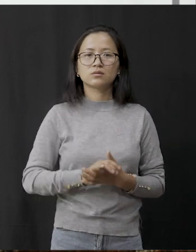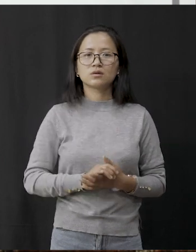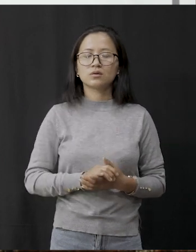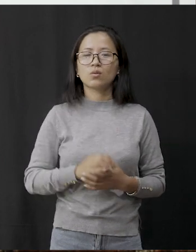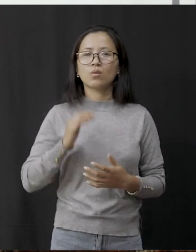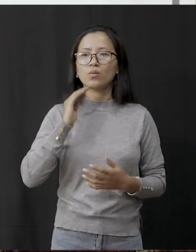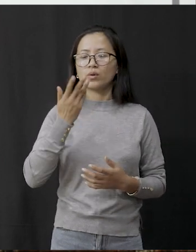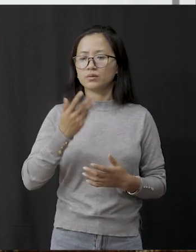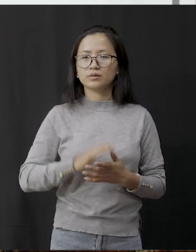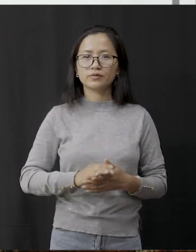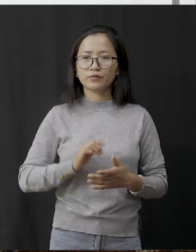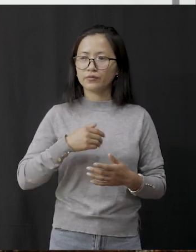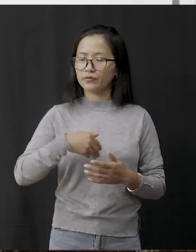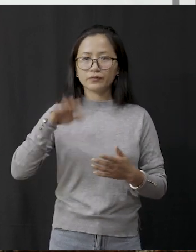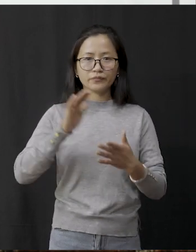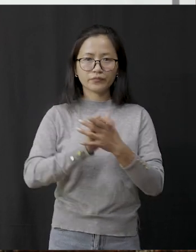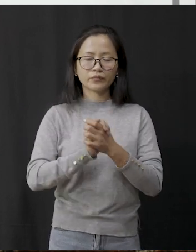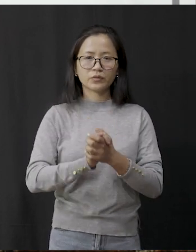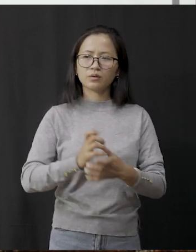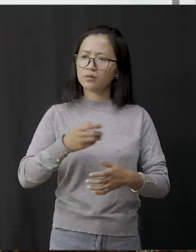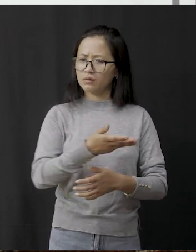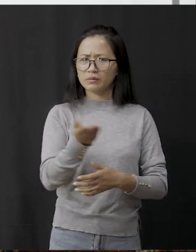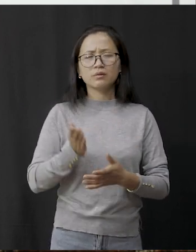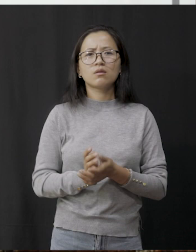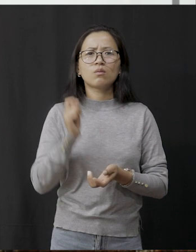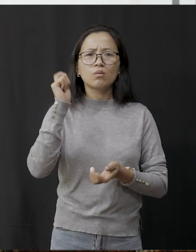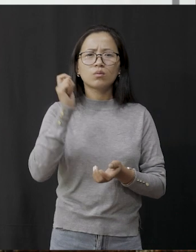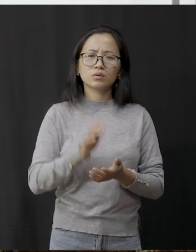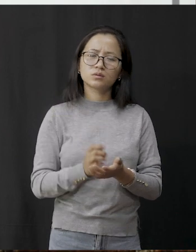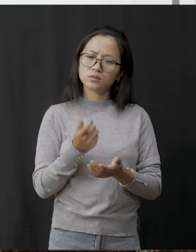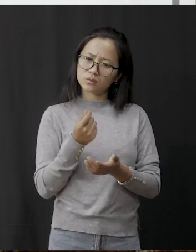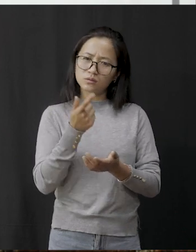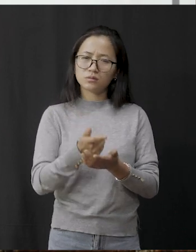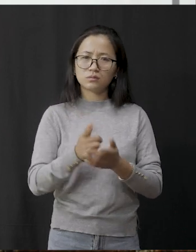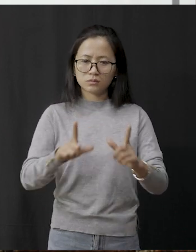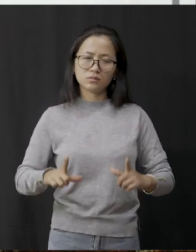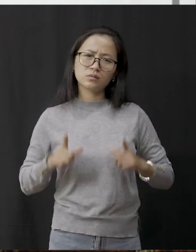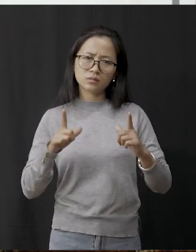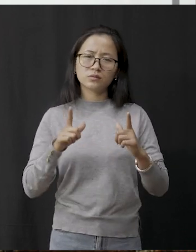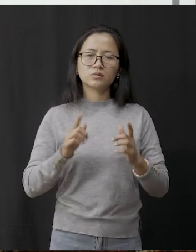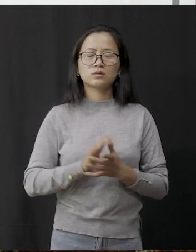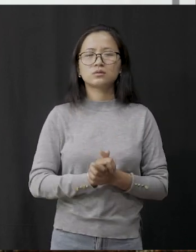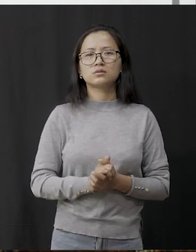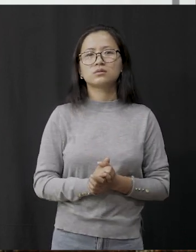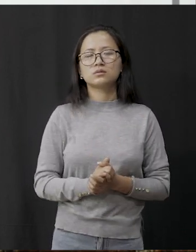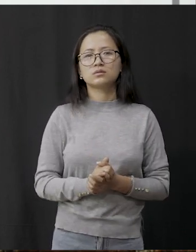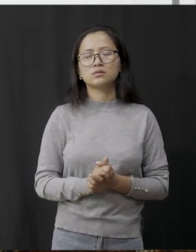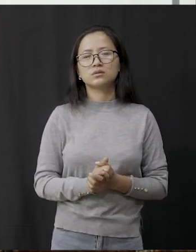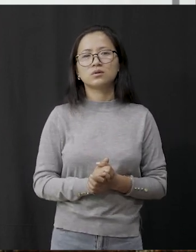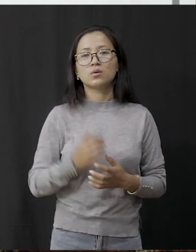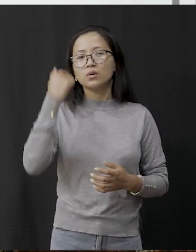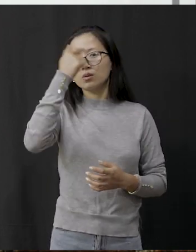their friends are going to school, they are working to earn a livelihood. So